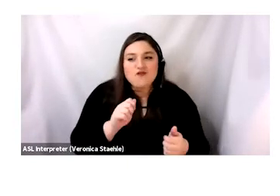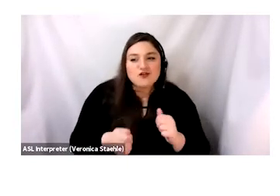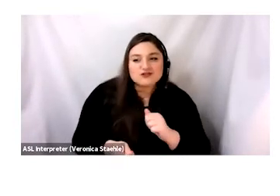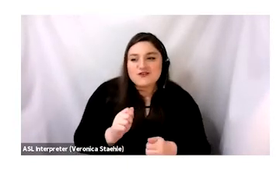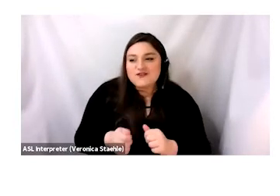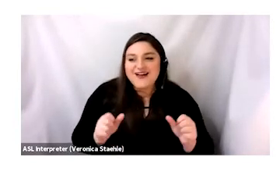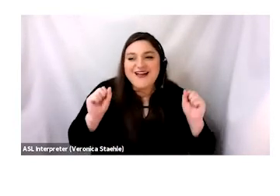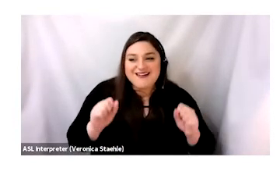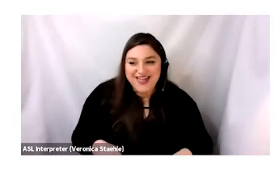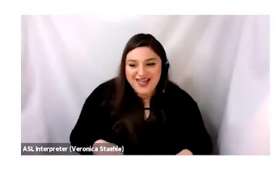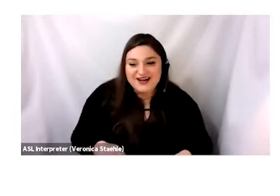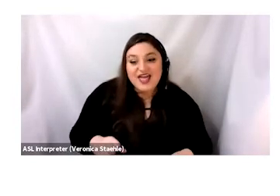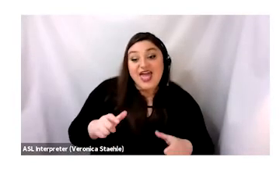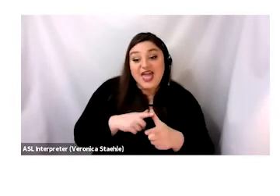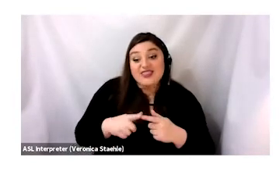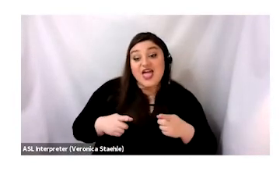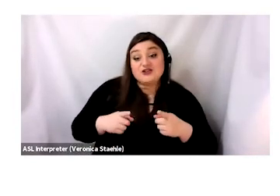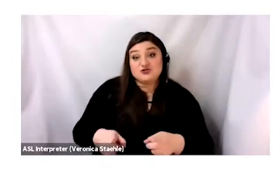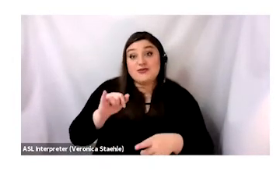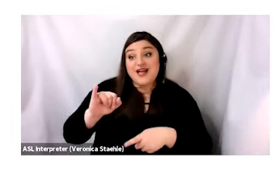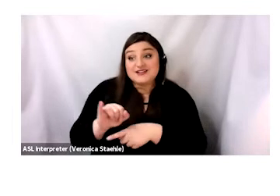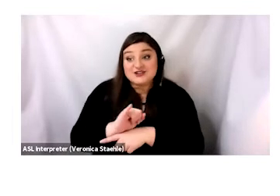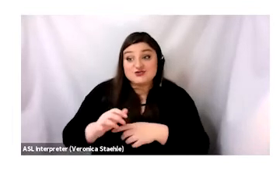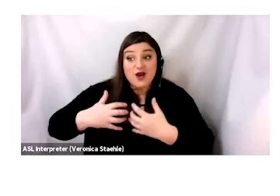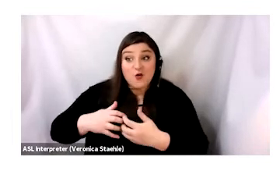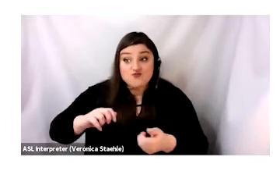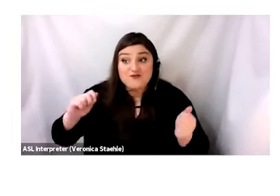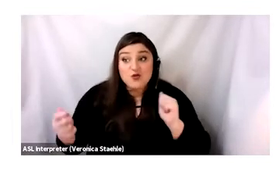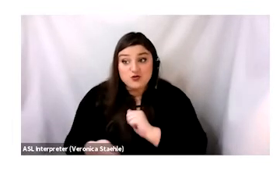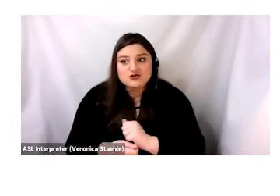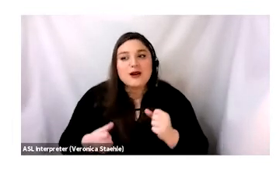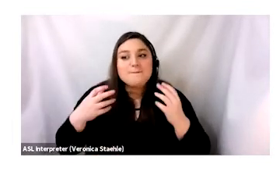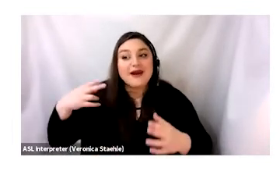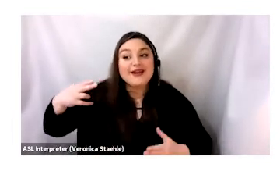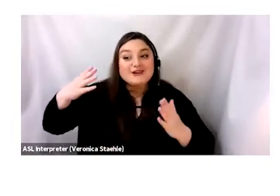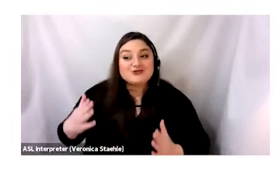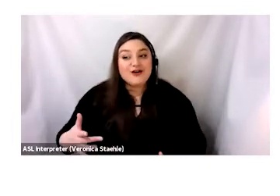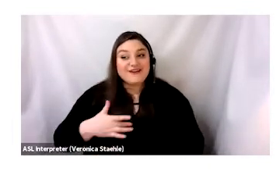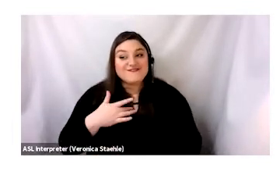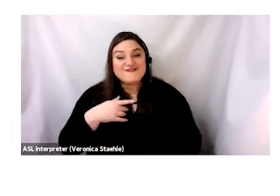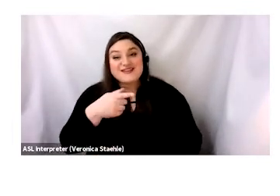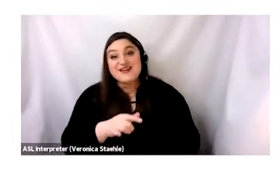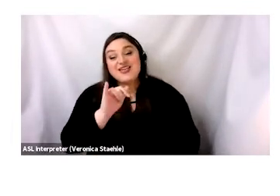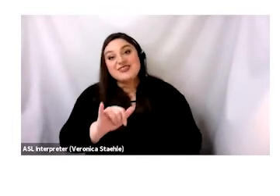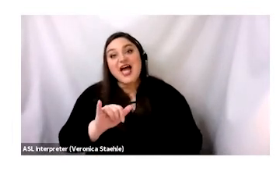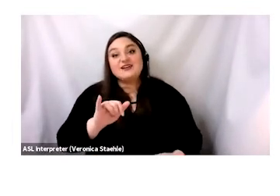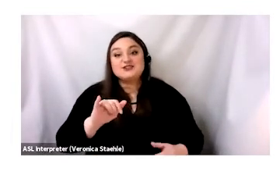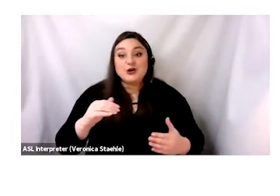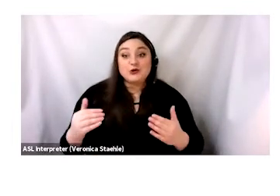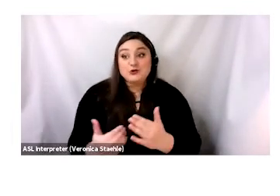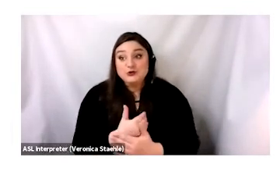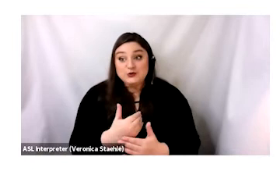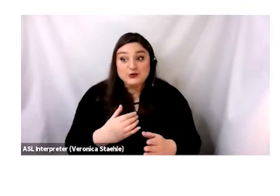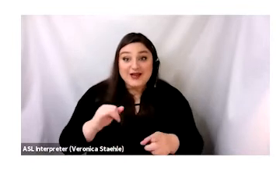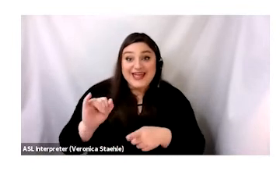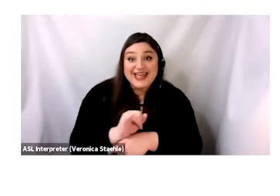cotton rose dramatically in importance, leading some historians to argue that the developments spurred by this burgeoning industry,